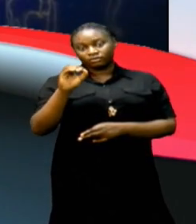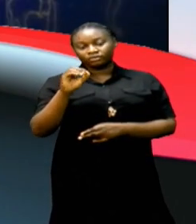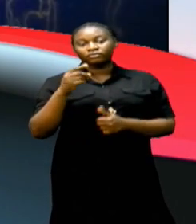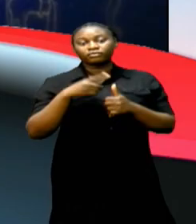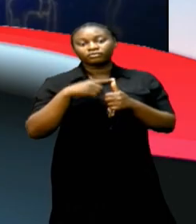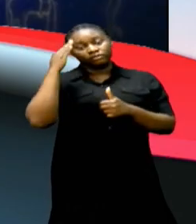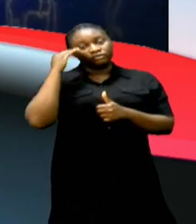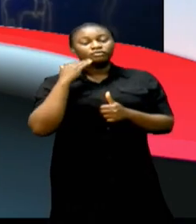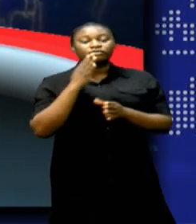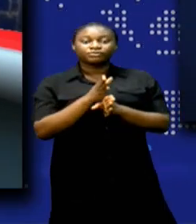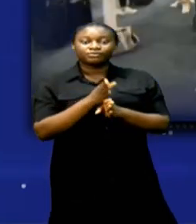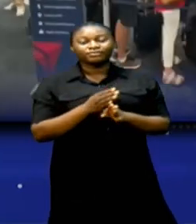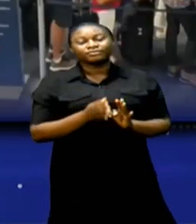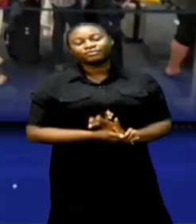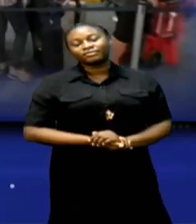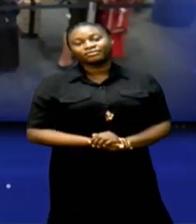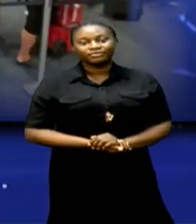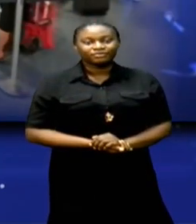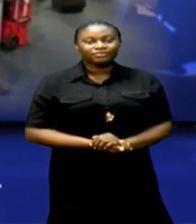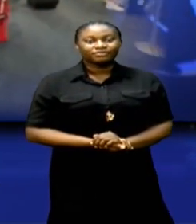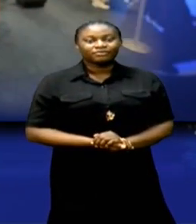the headlines.